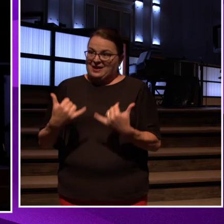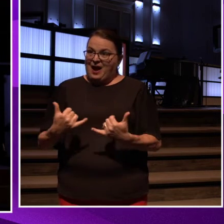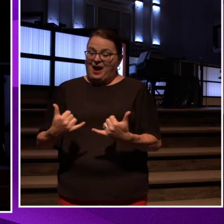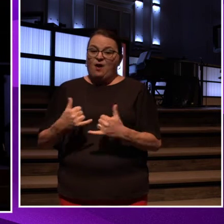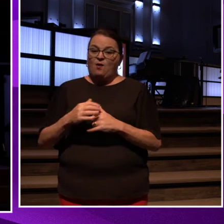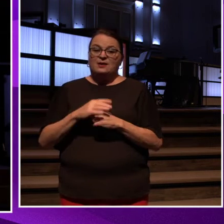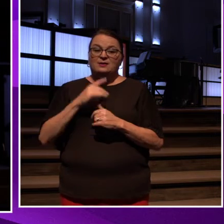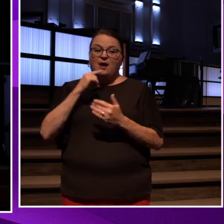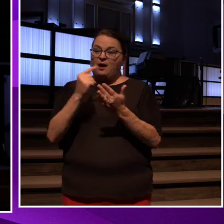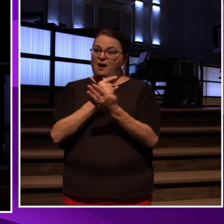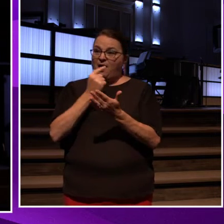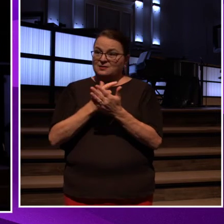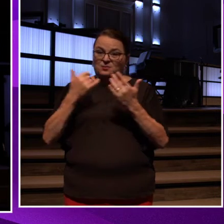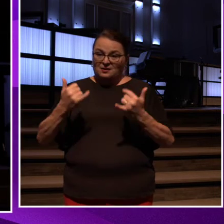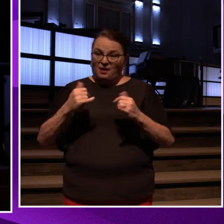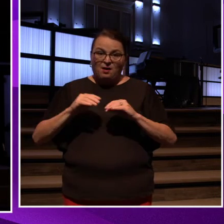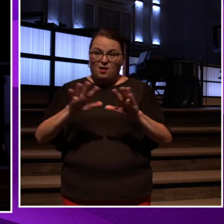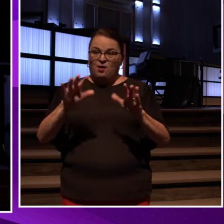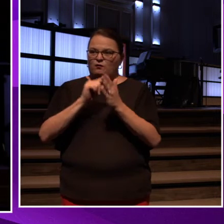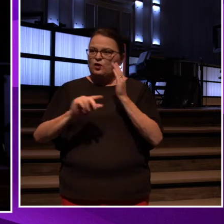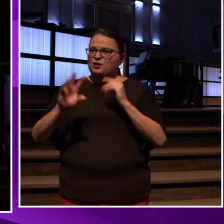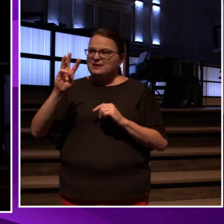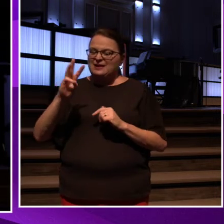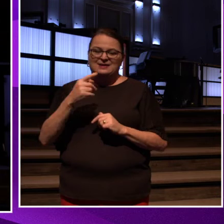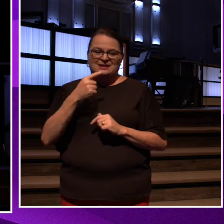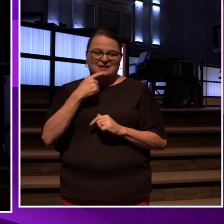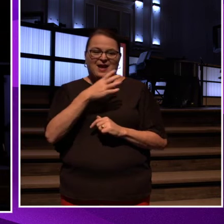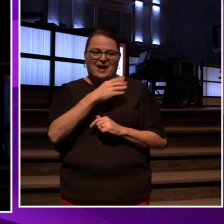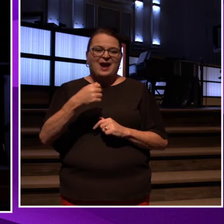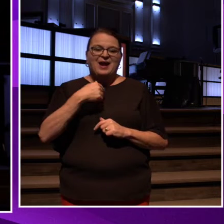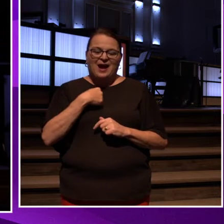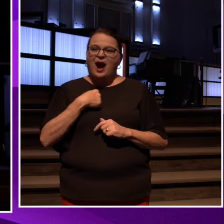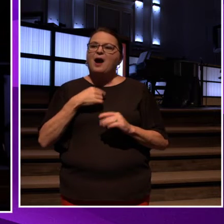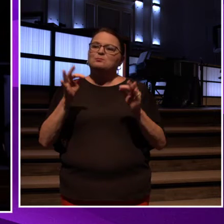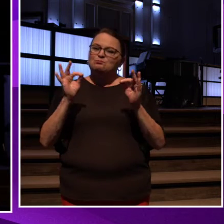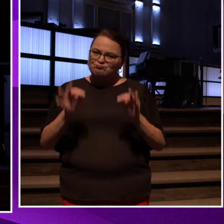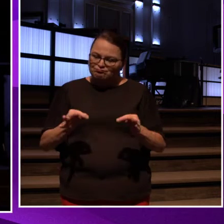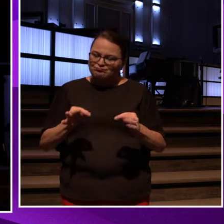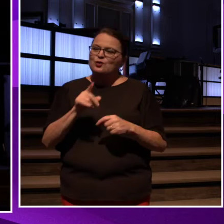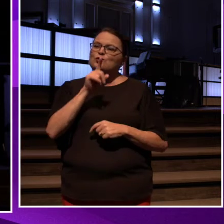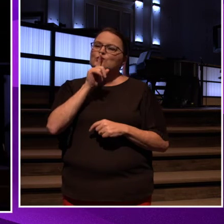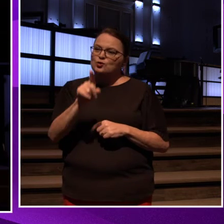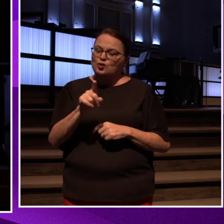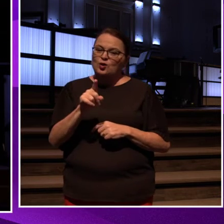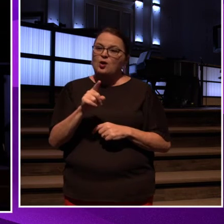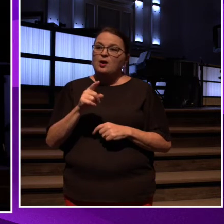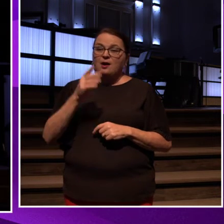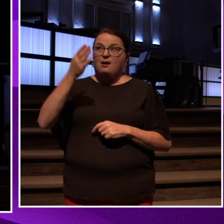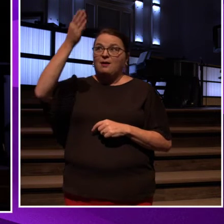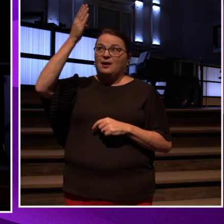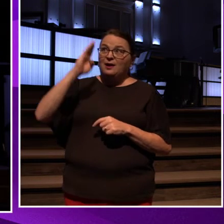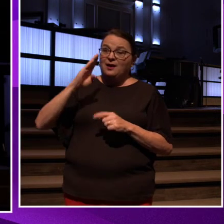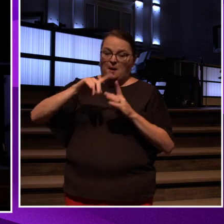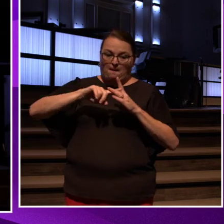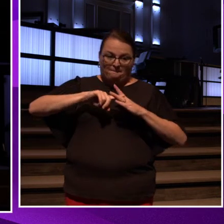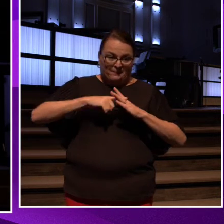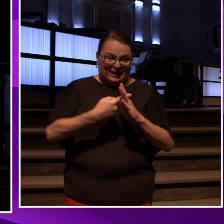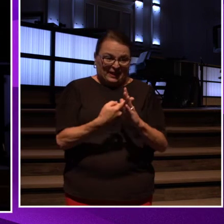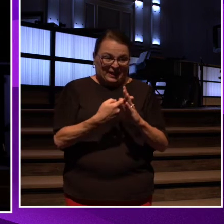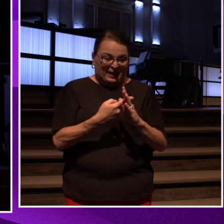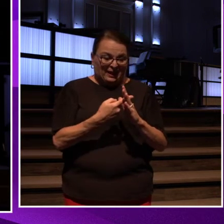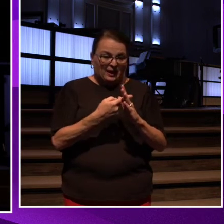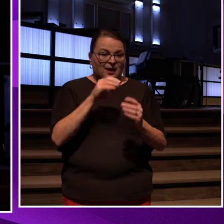as the gospel is formulated in verse 6. He says, "And I am sure of this, that he who has begun a work in you